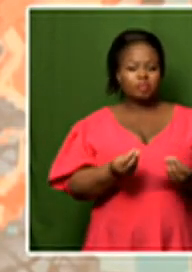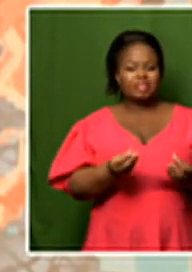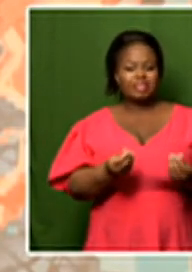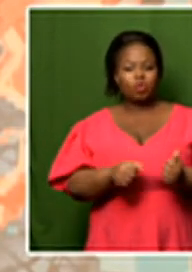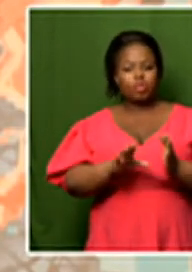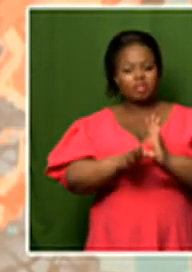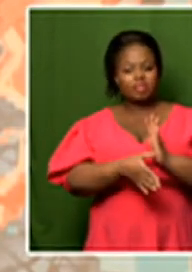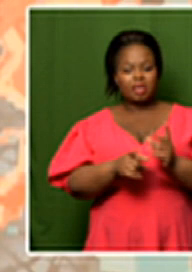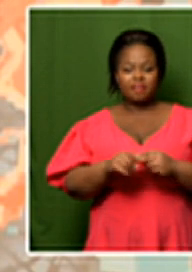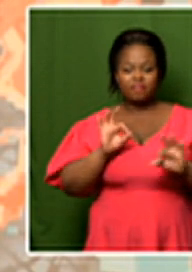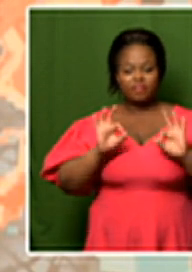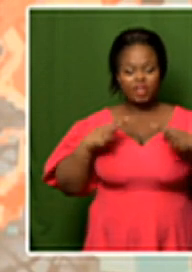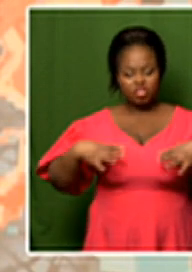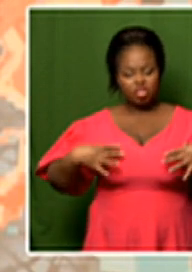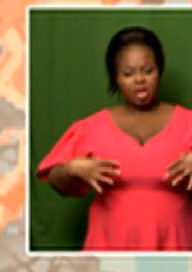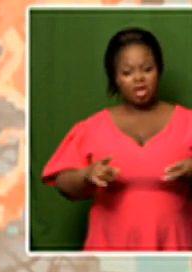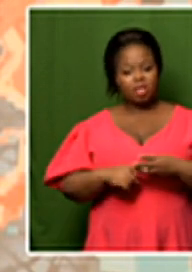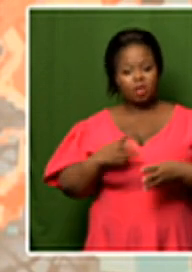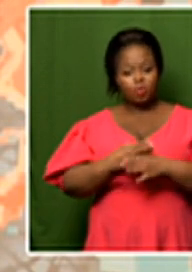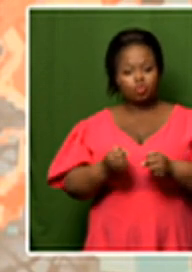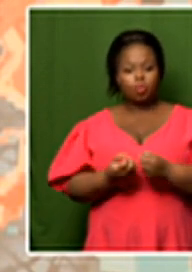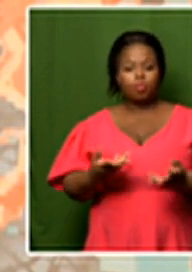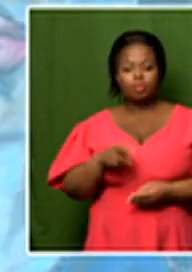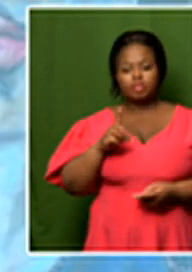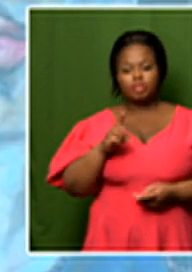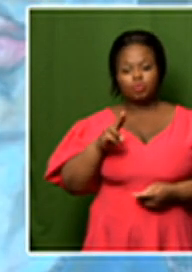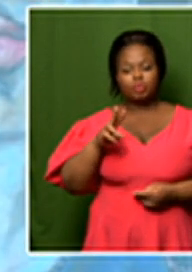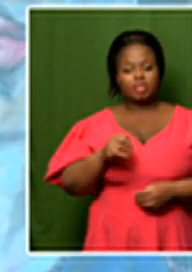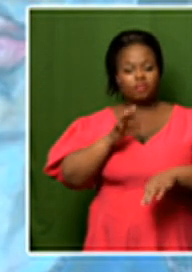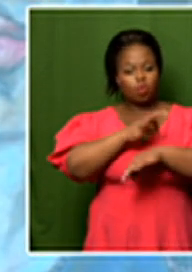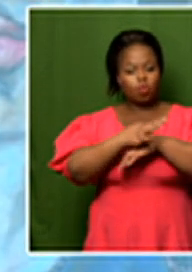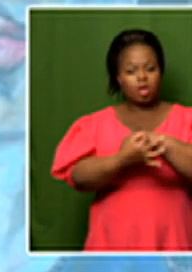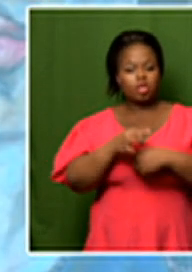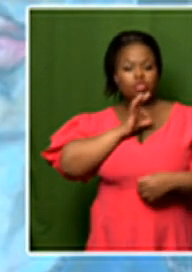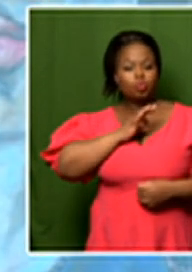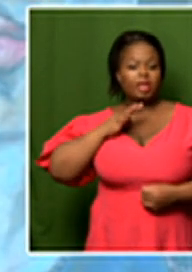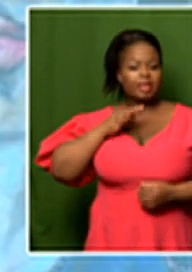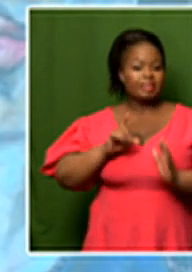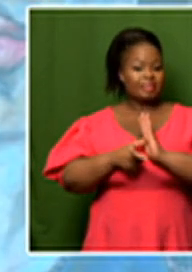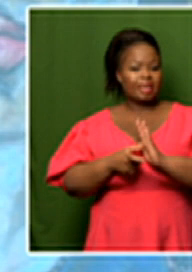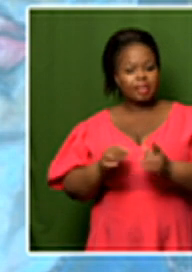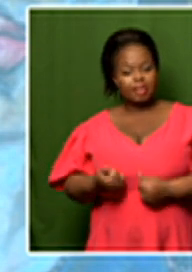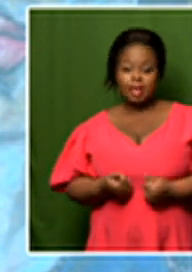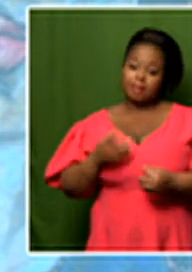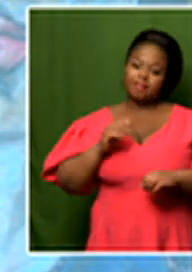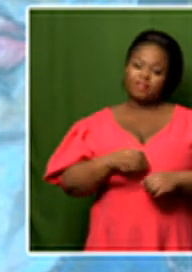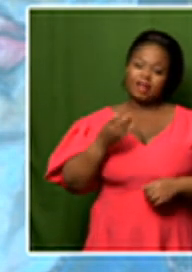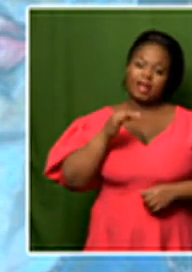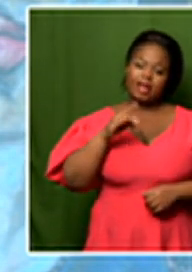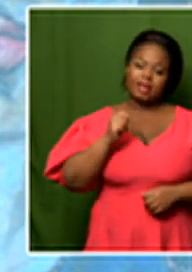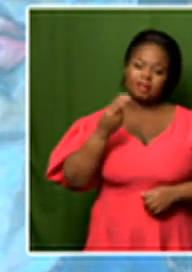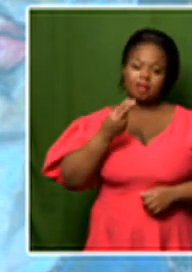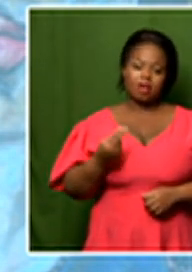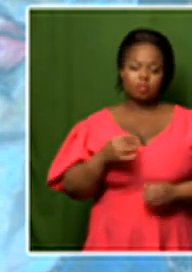textile design, fashion, as well as workshops at the DUT Jewellery Design Department before it amalgamated with the Fine Arts